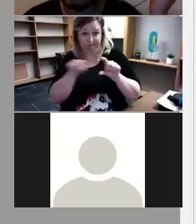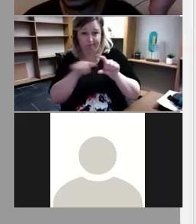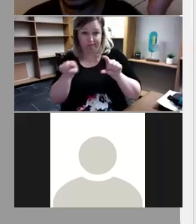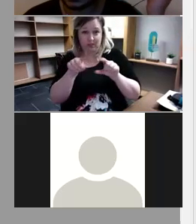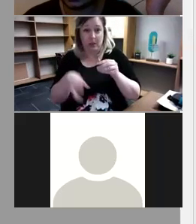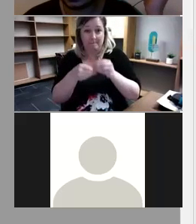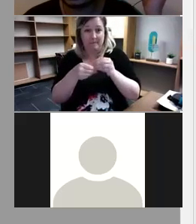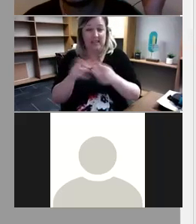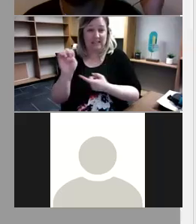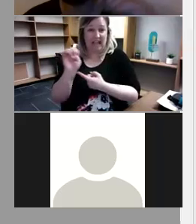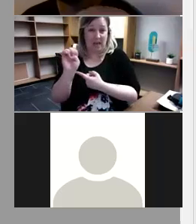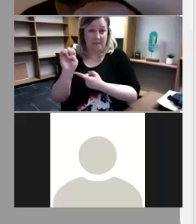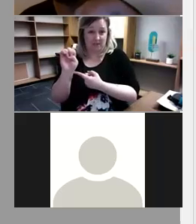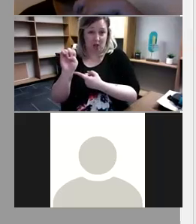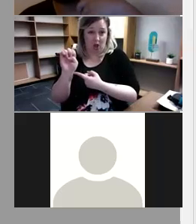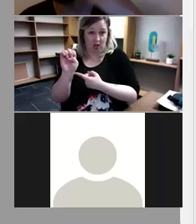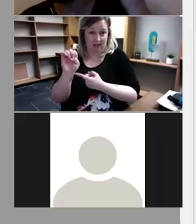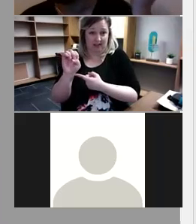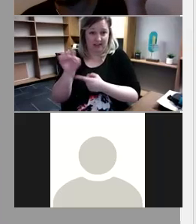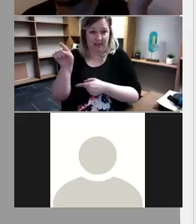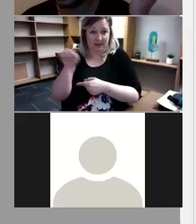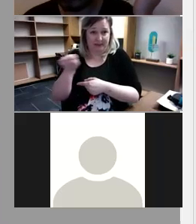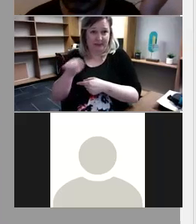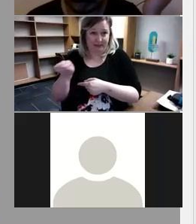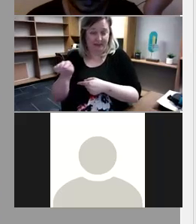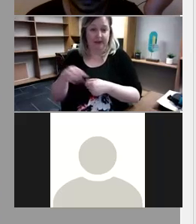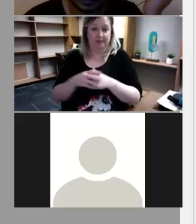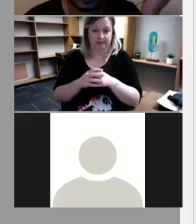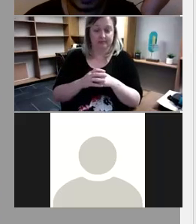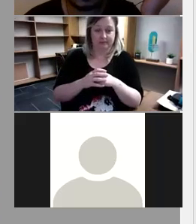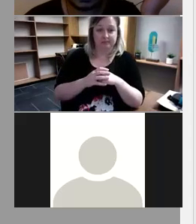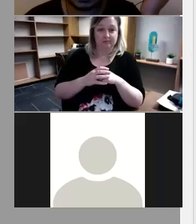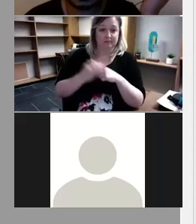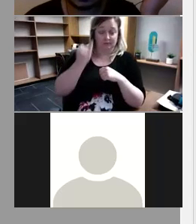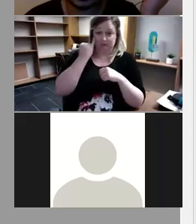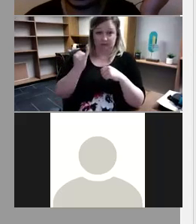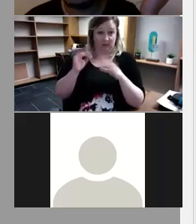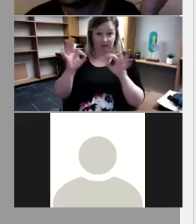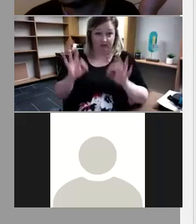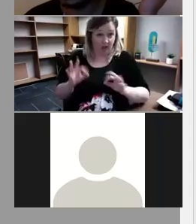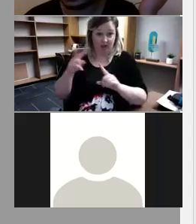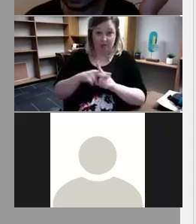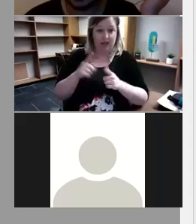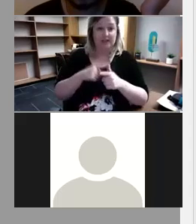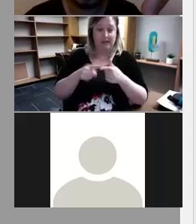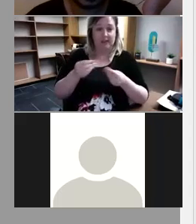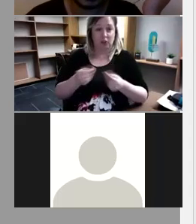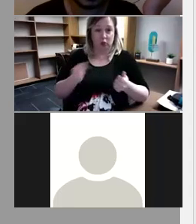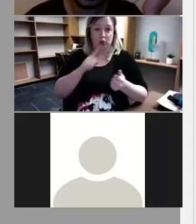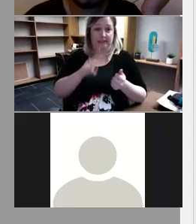we do find the matching case, then the time complexity becomes f of n. So we have Tn equals to Tn by 2 plus